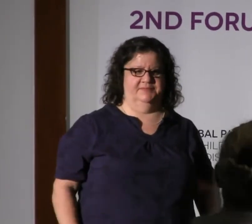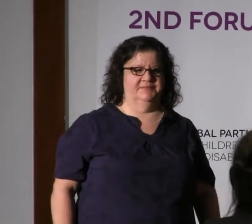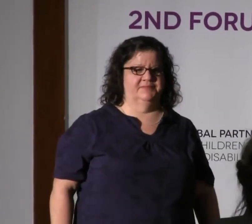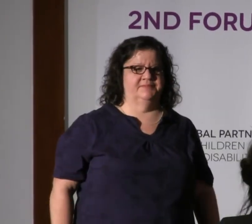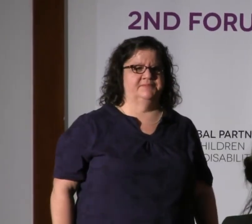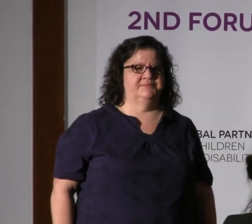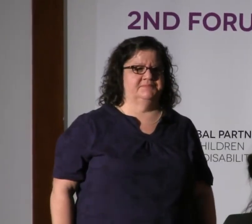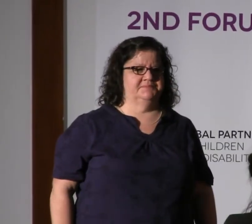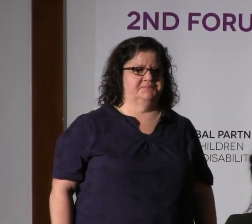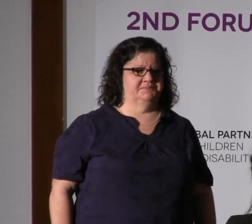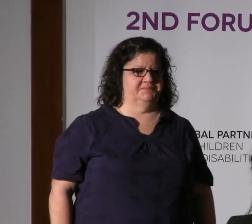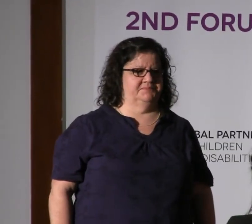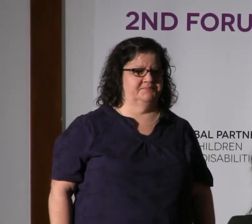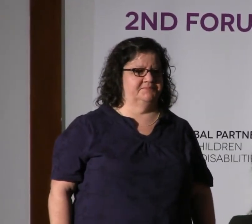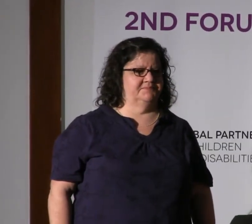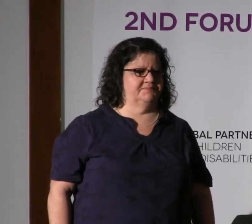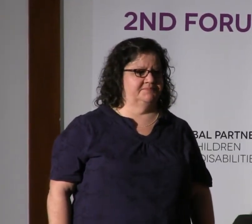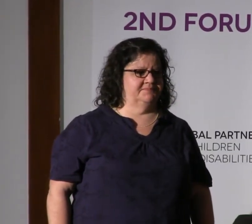Okay.